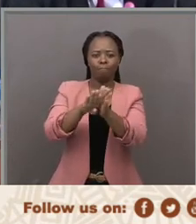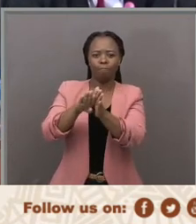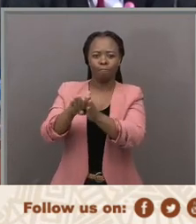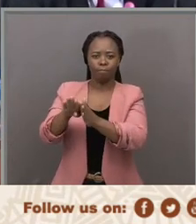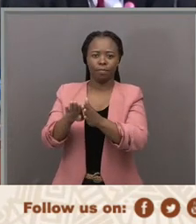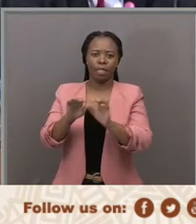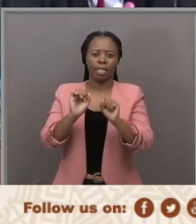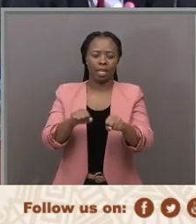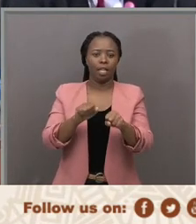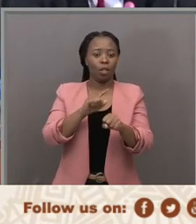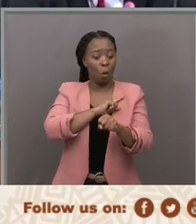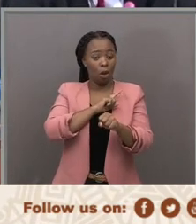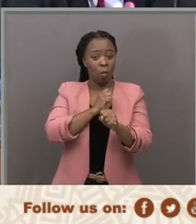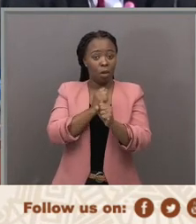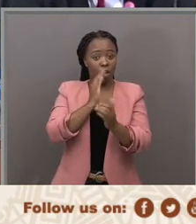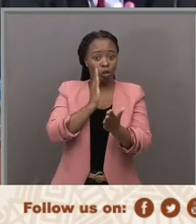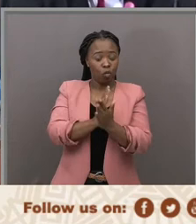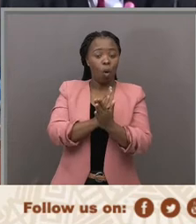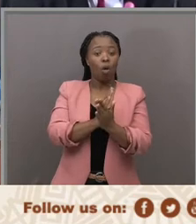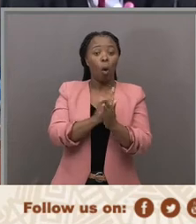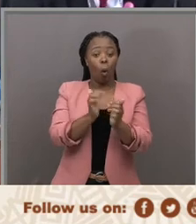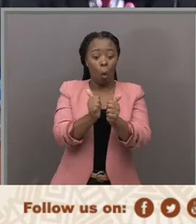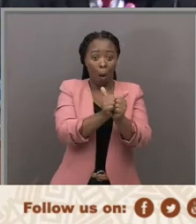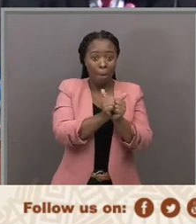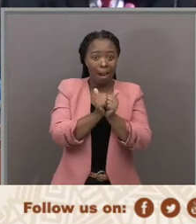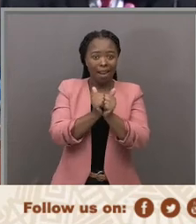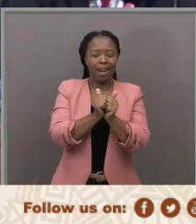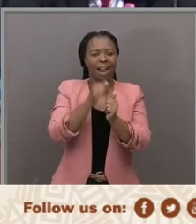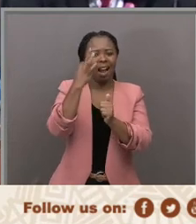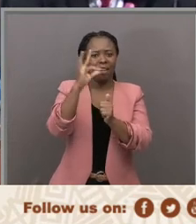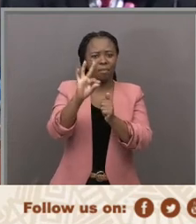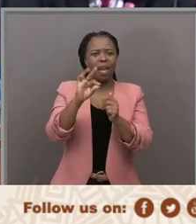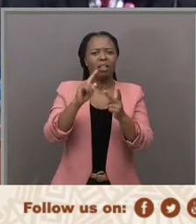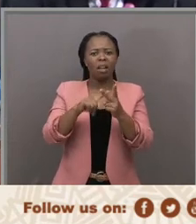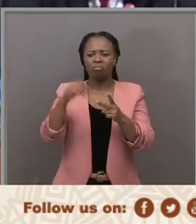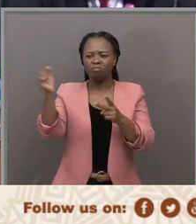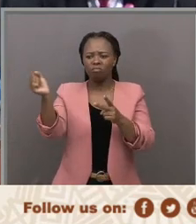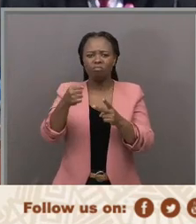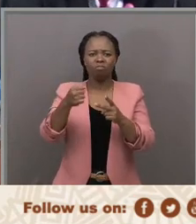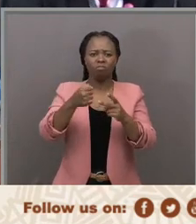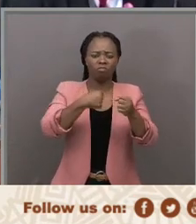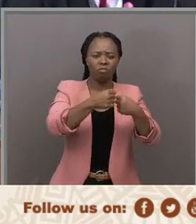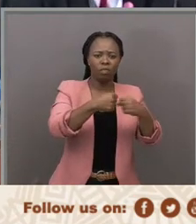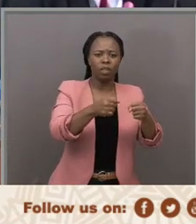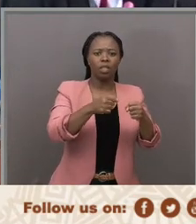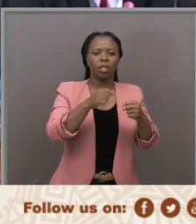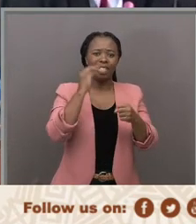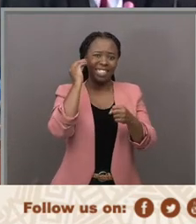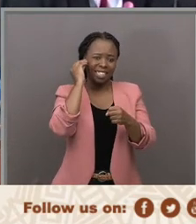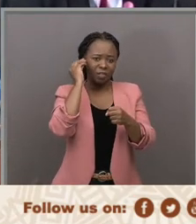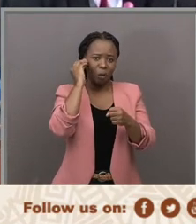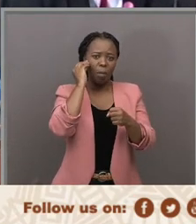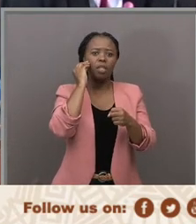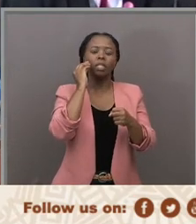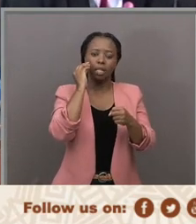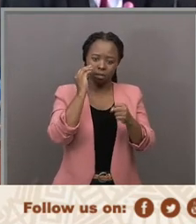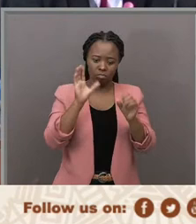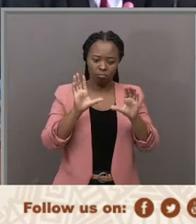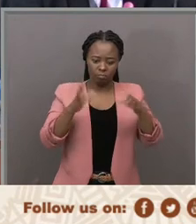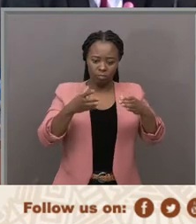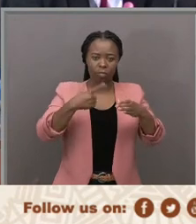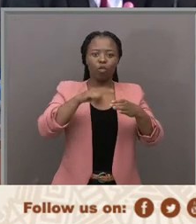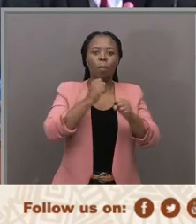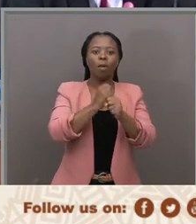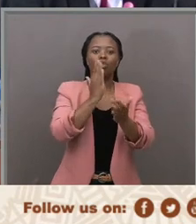strengthening cooperative governance. We can deploy evidence and data much more effectively in making decisions. And we